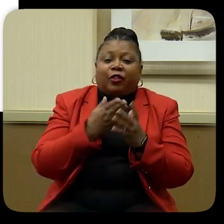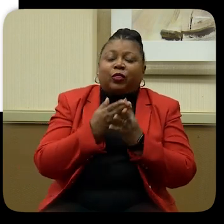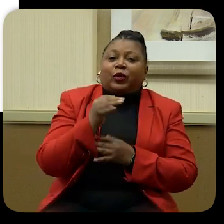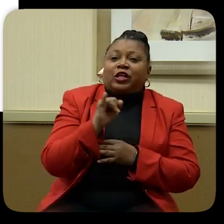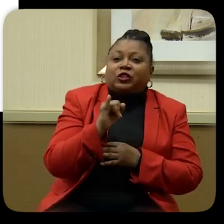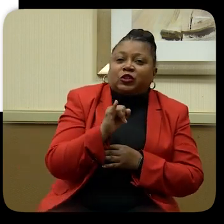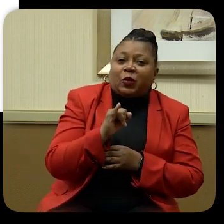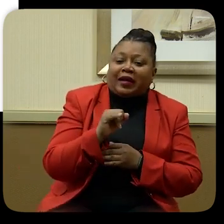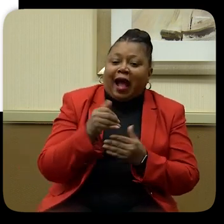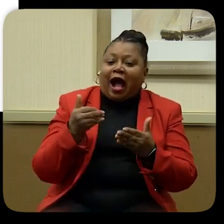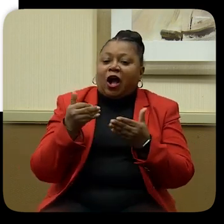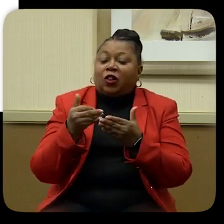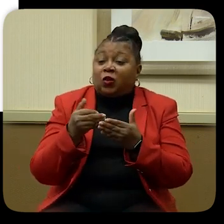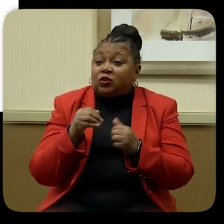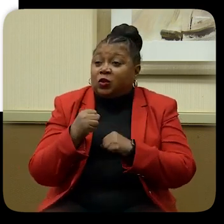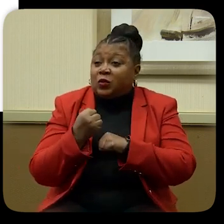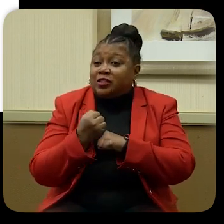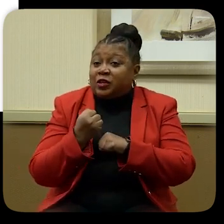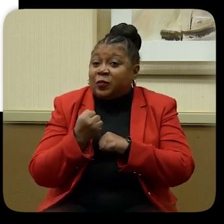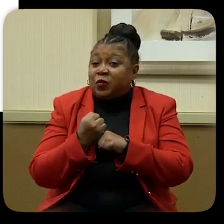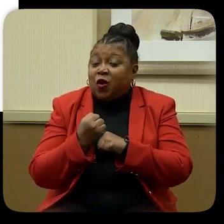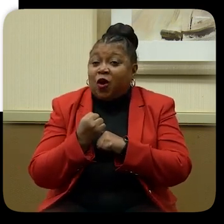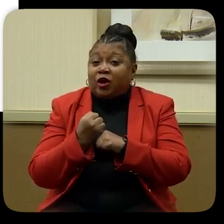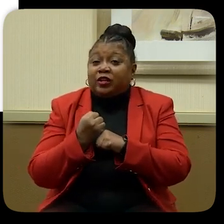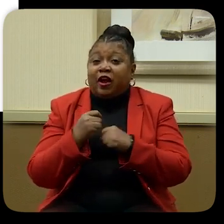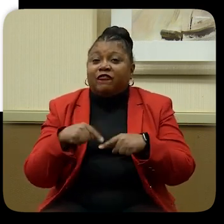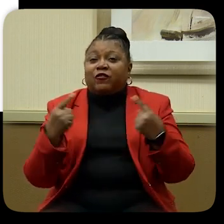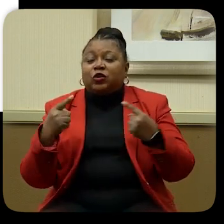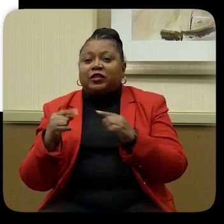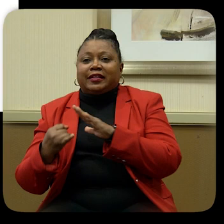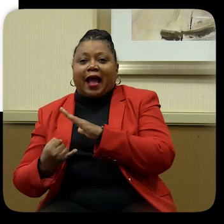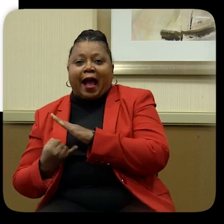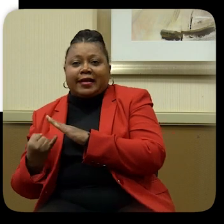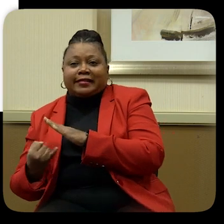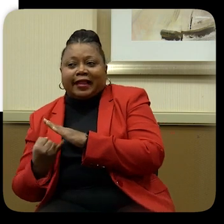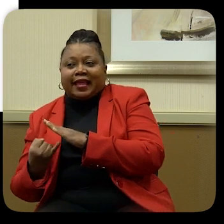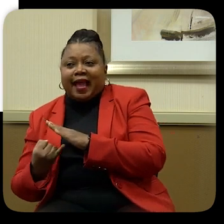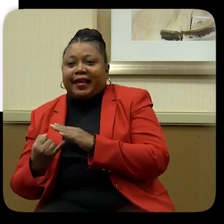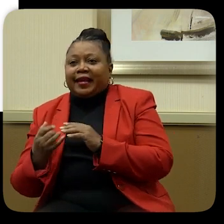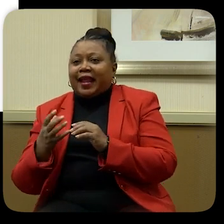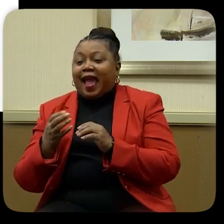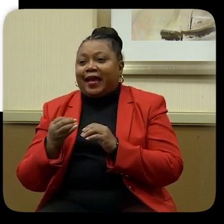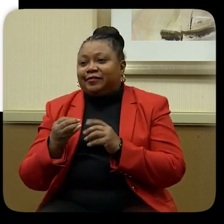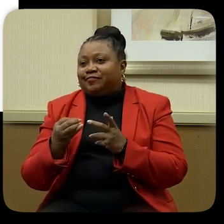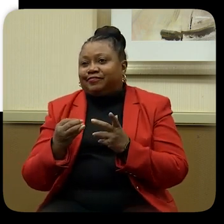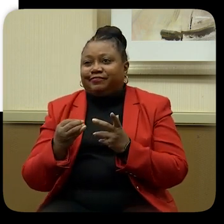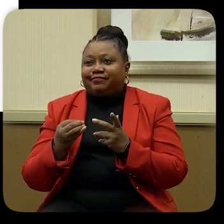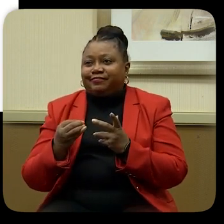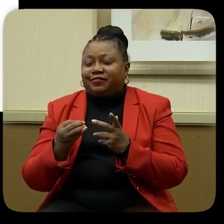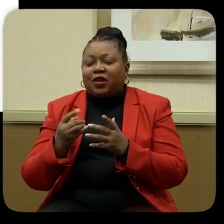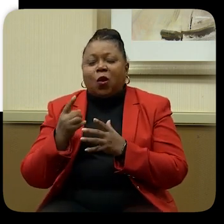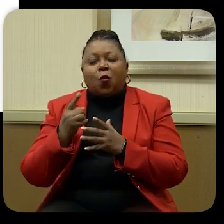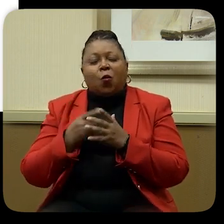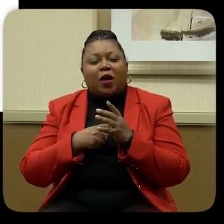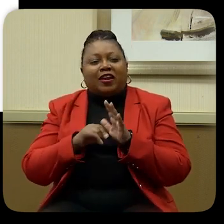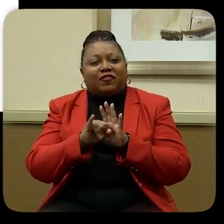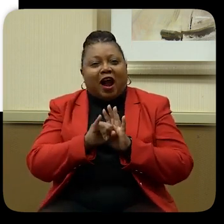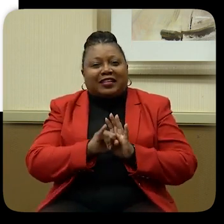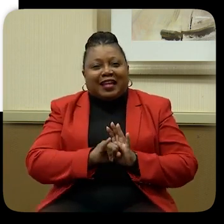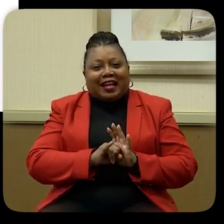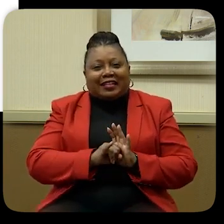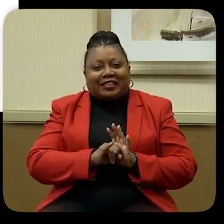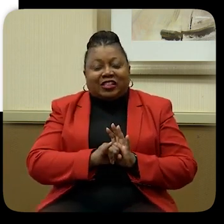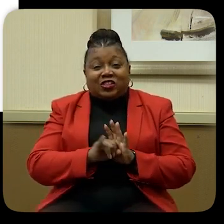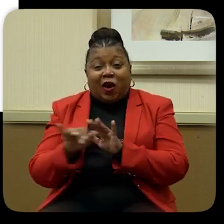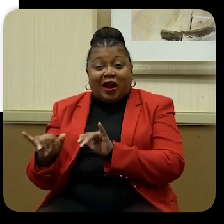insurance, how close we are to support versus being isolated, and what of our identities